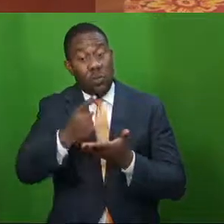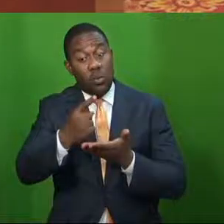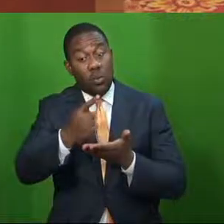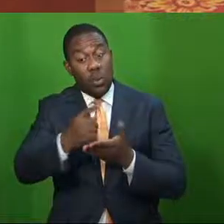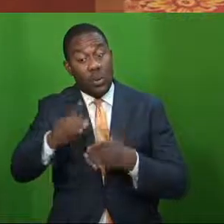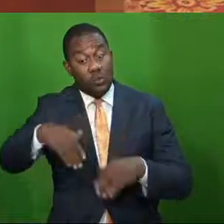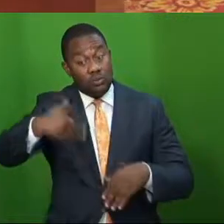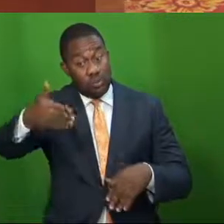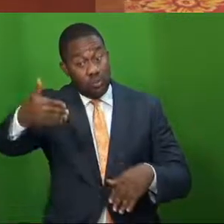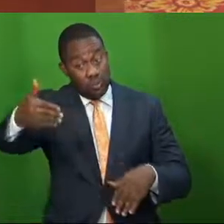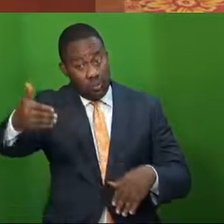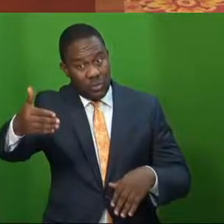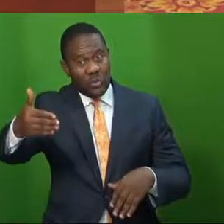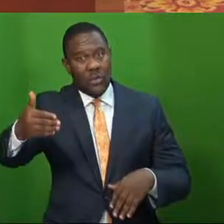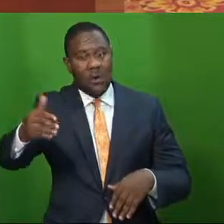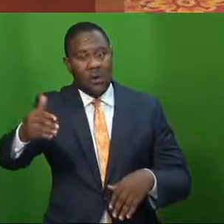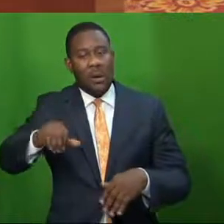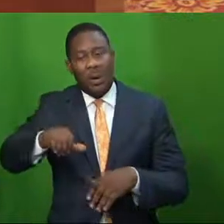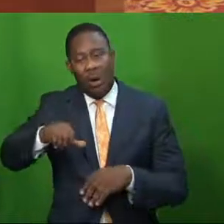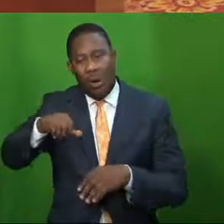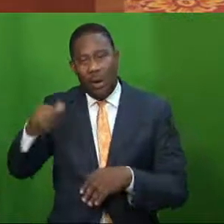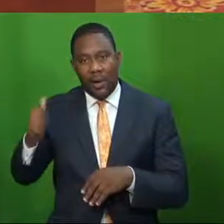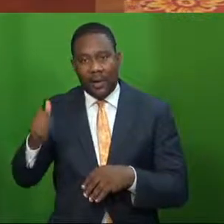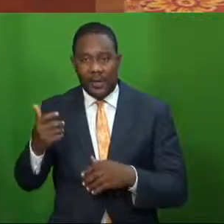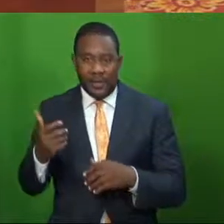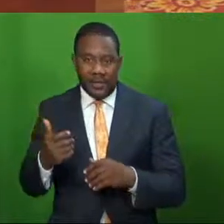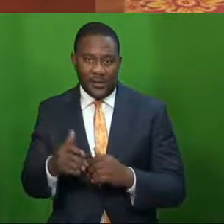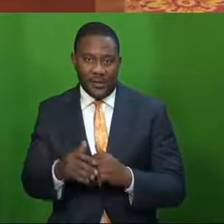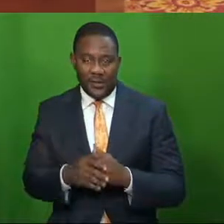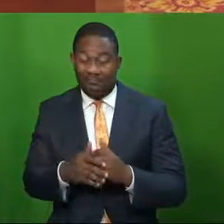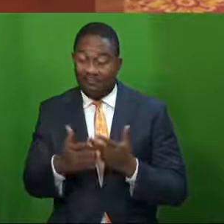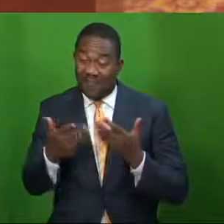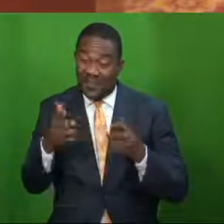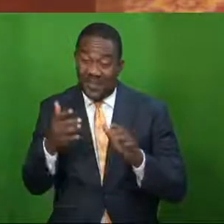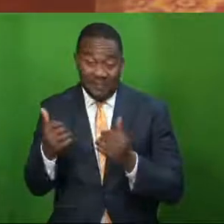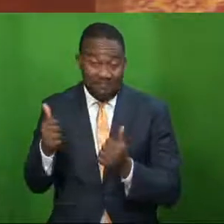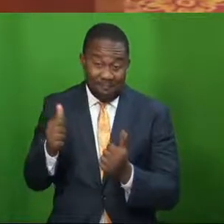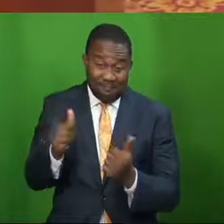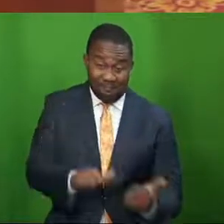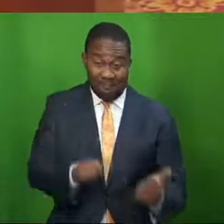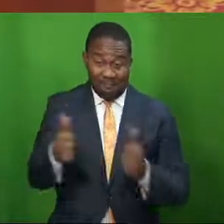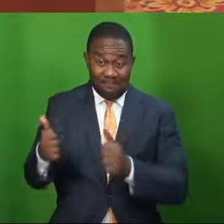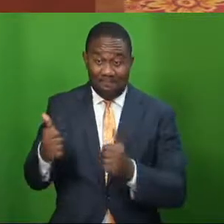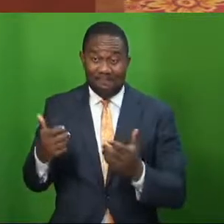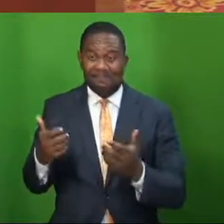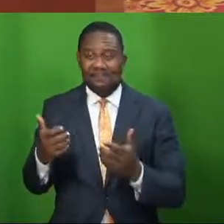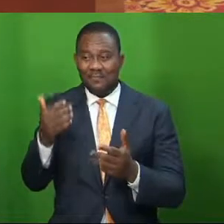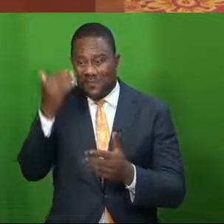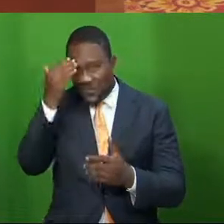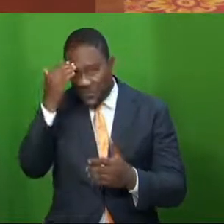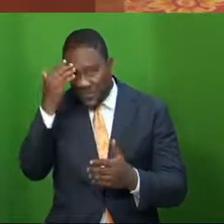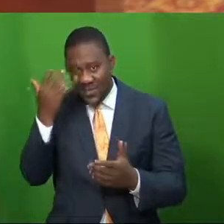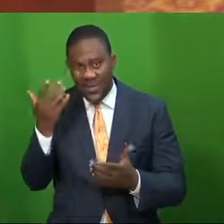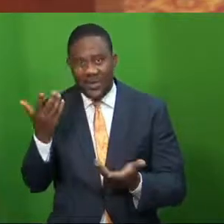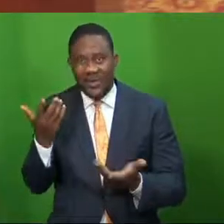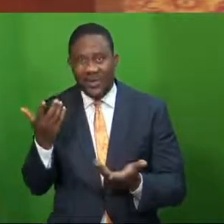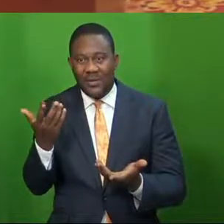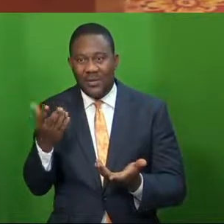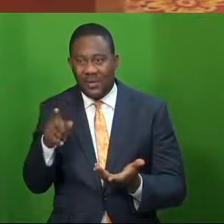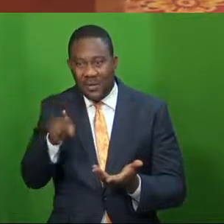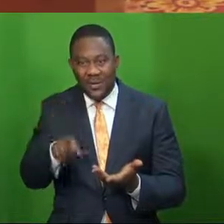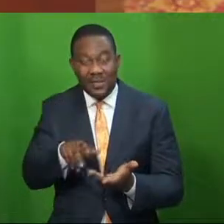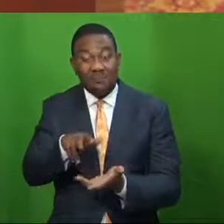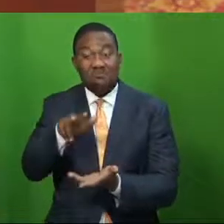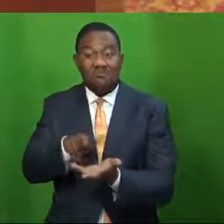Parliament who have already been baptized and who only need confirmation will be